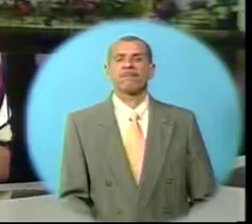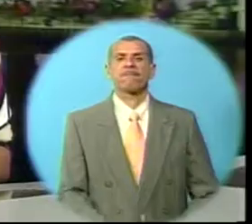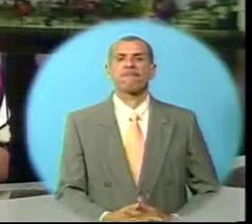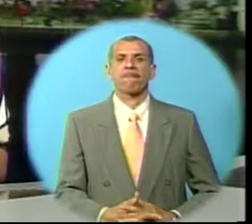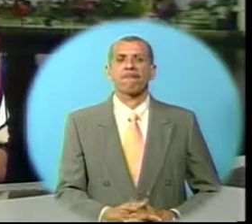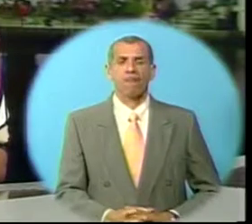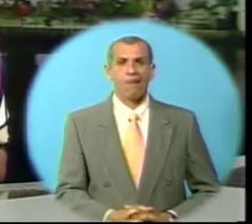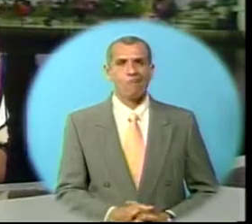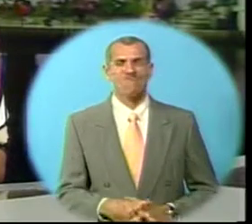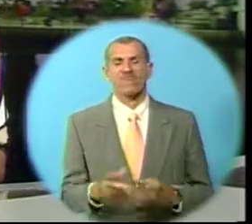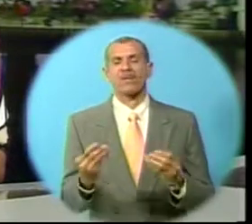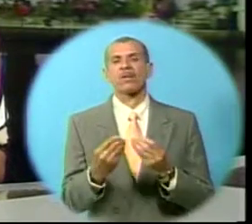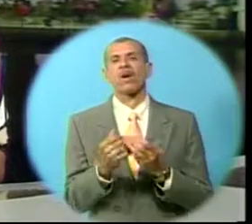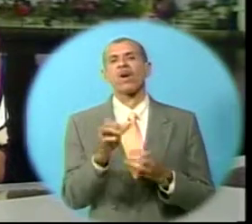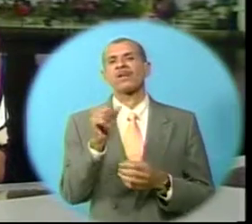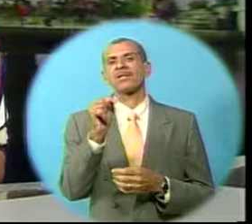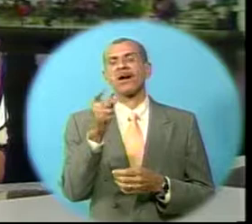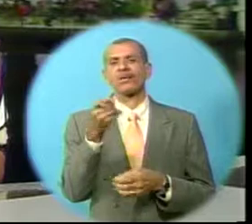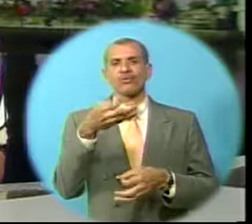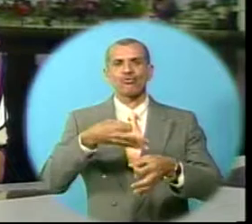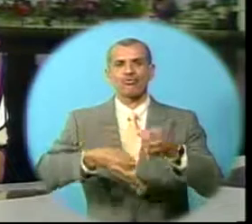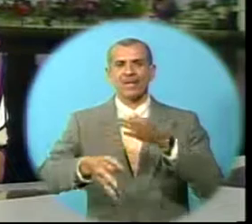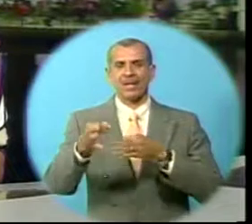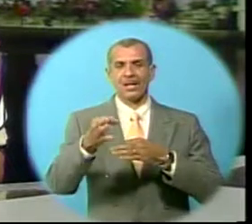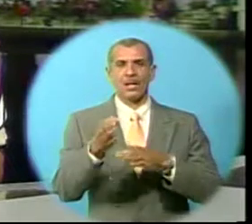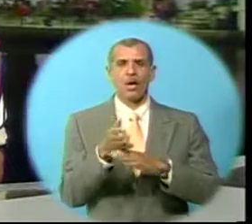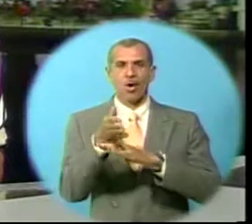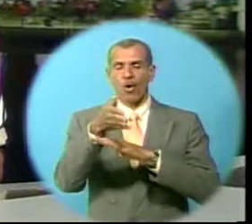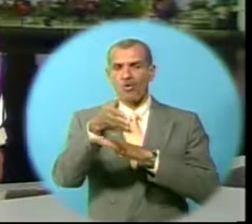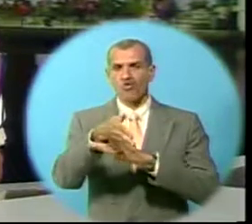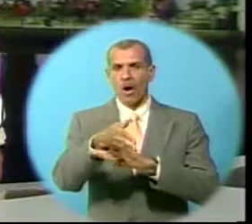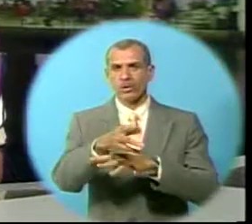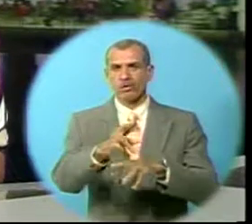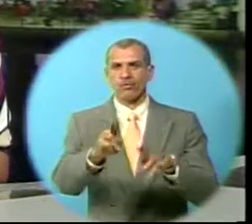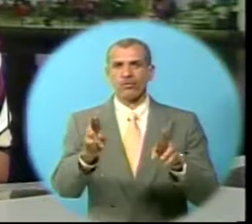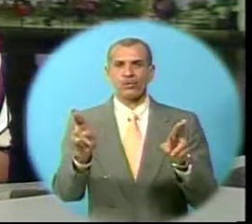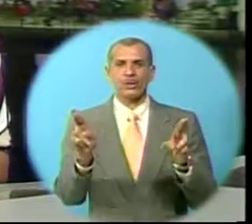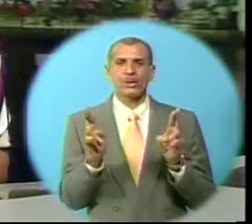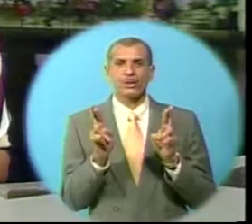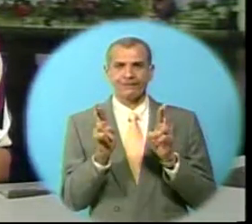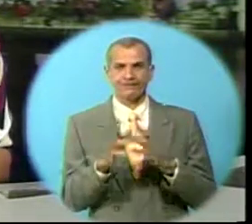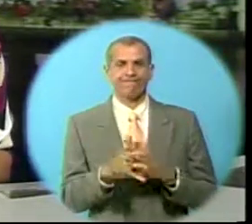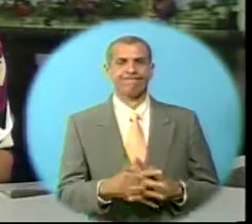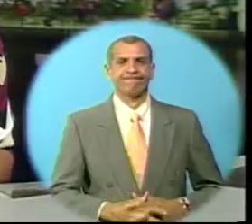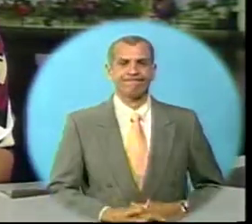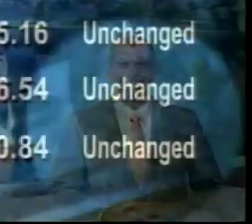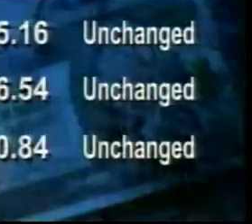And here now is a look at how stocks traded on selected exchanges across our region.